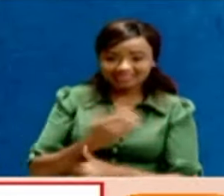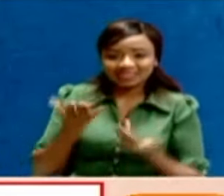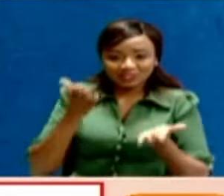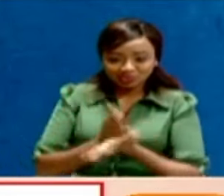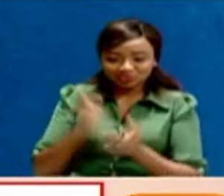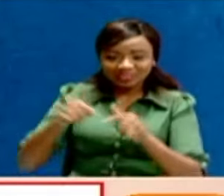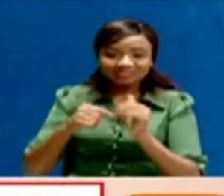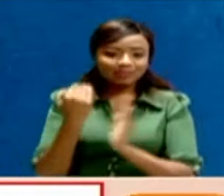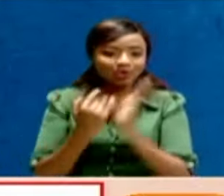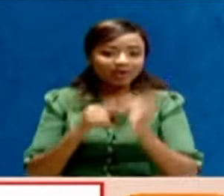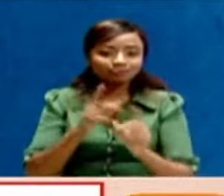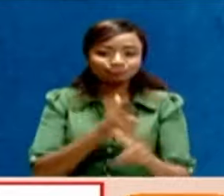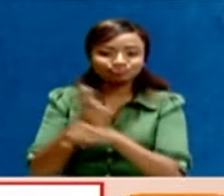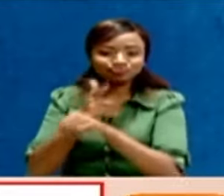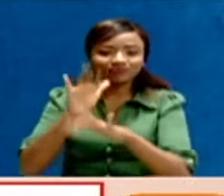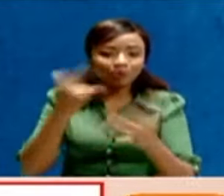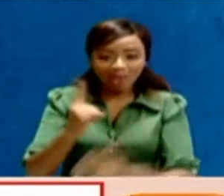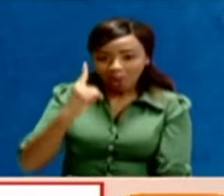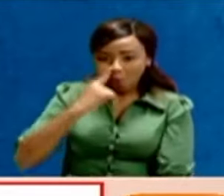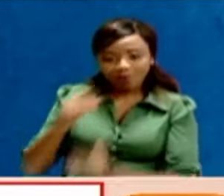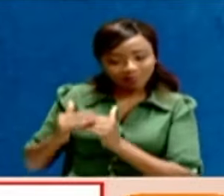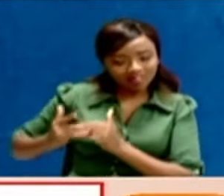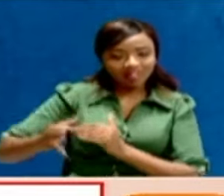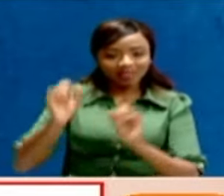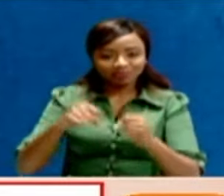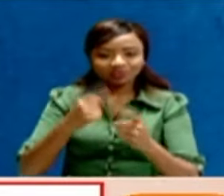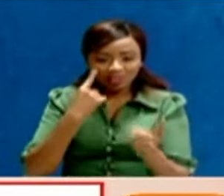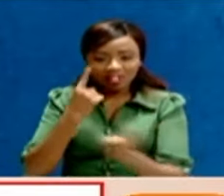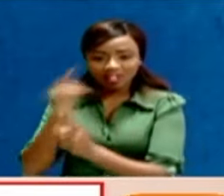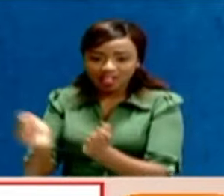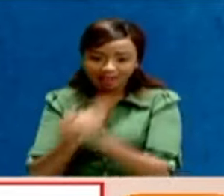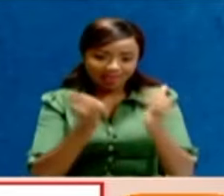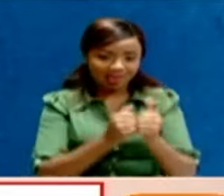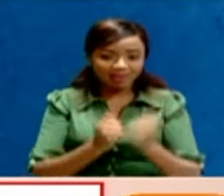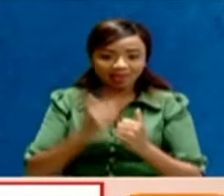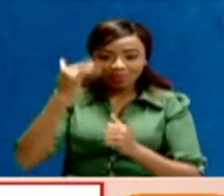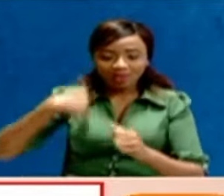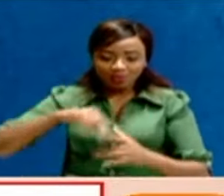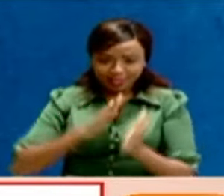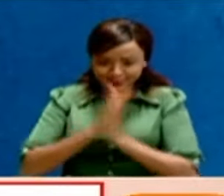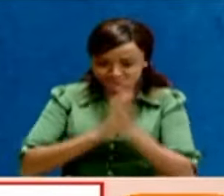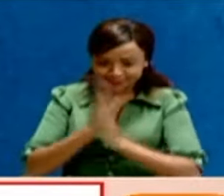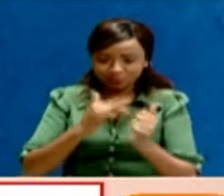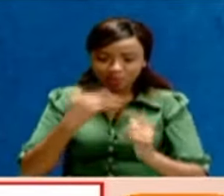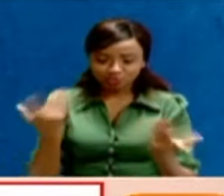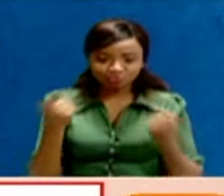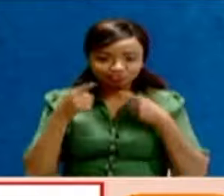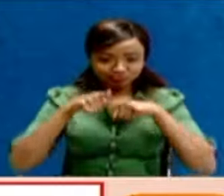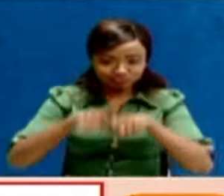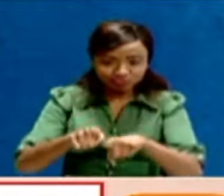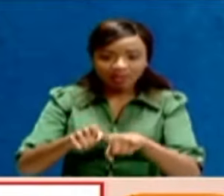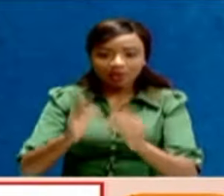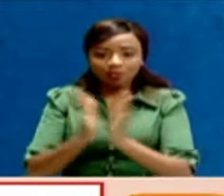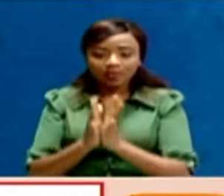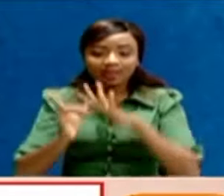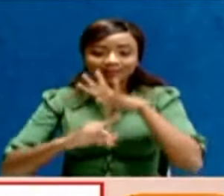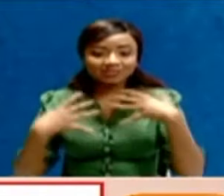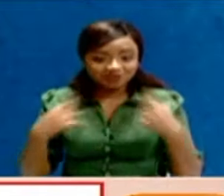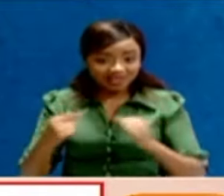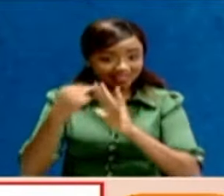home edition. Expect to see more shows like these in the days to come as we endeavor to adhere to Ministry of Health guidelines and, of